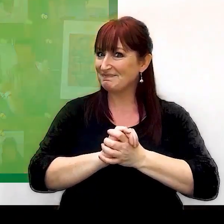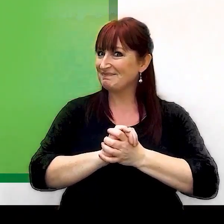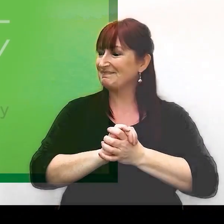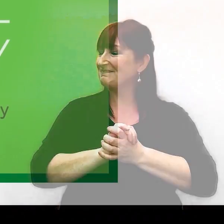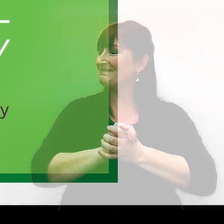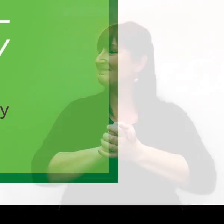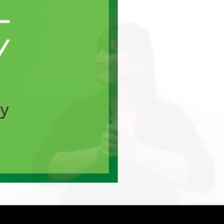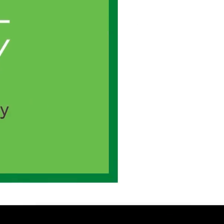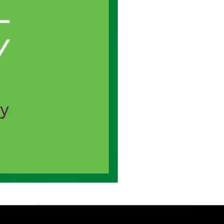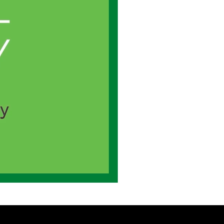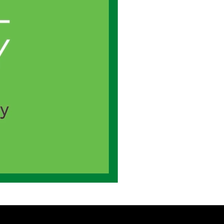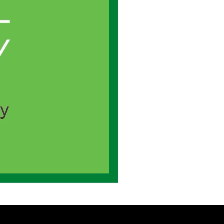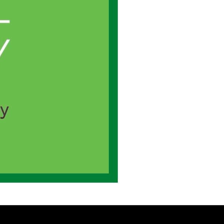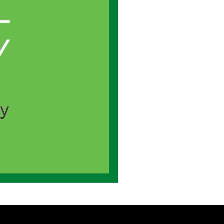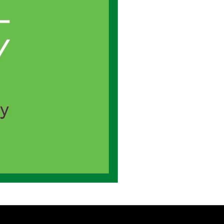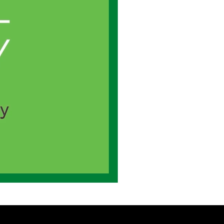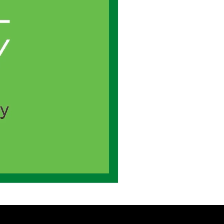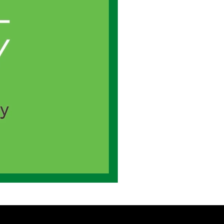ready.